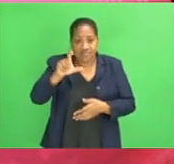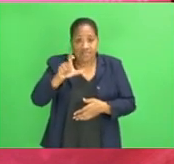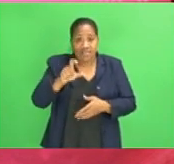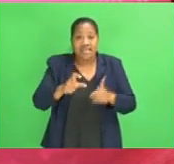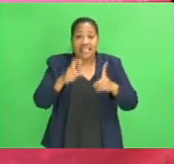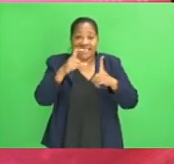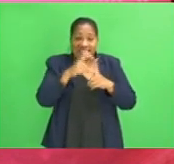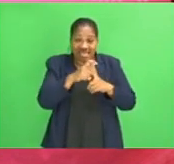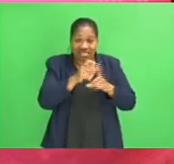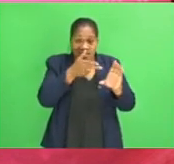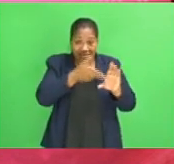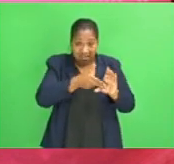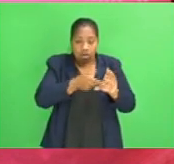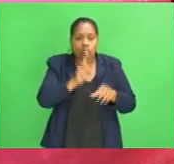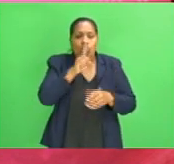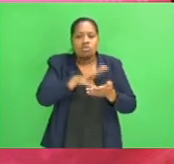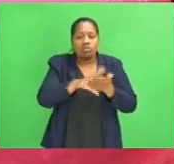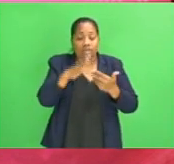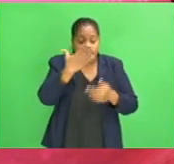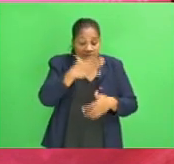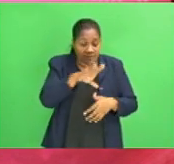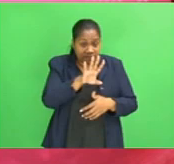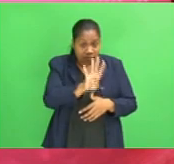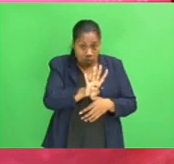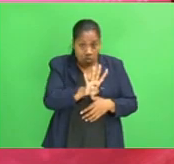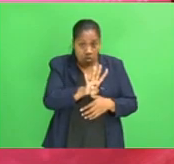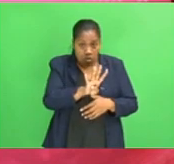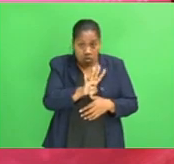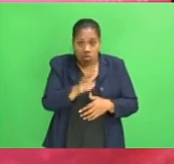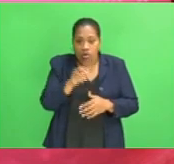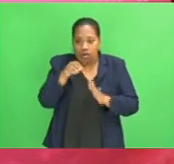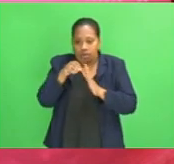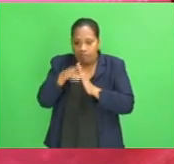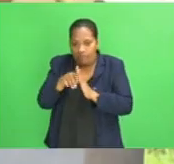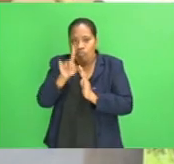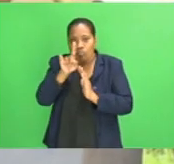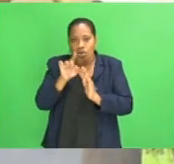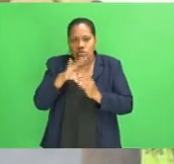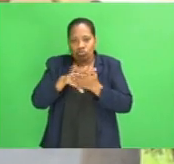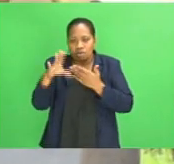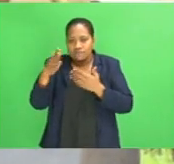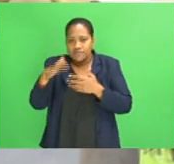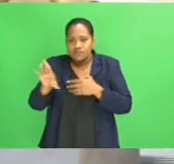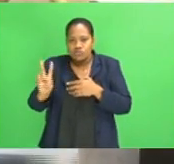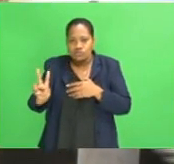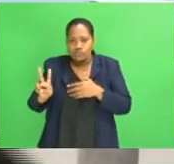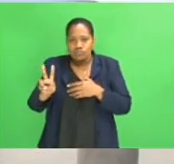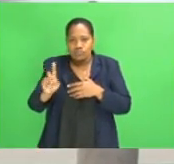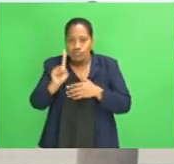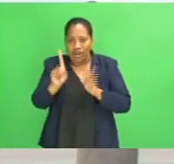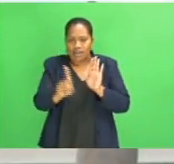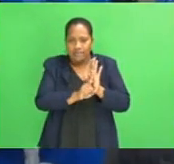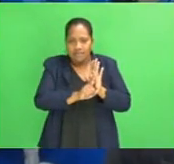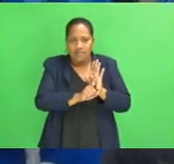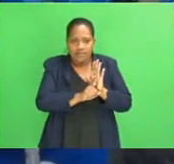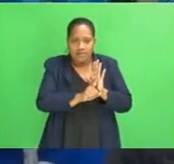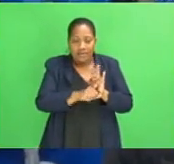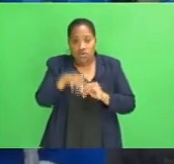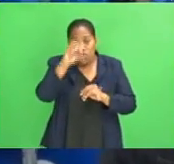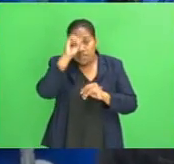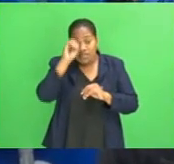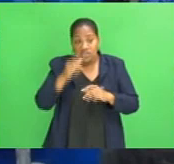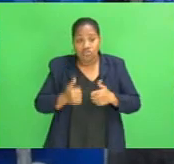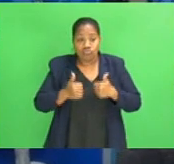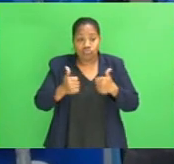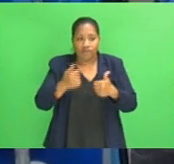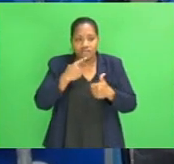from $1.54 to $1.52 per litre. Taxi drivers say they will have to fuel up tonight to try and